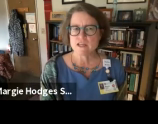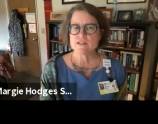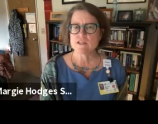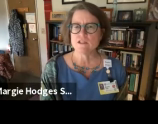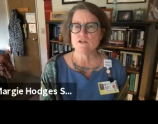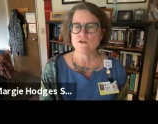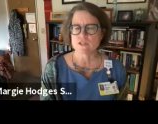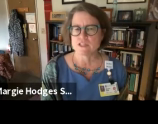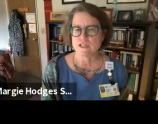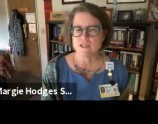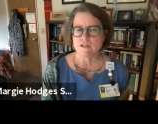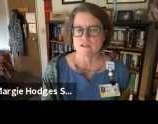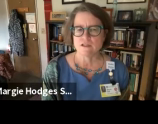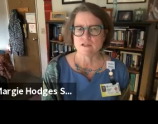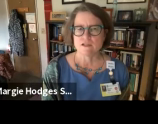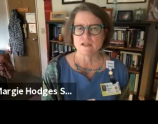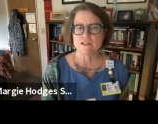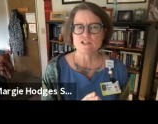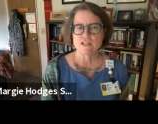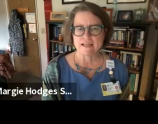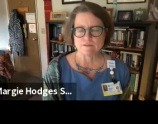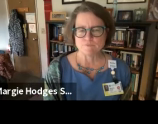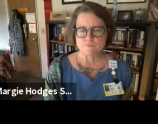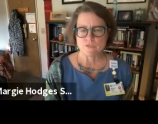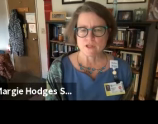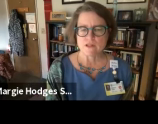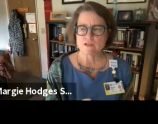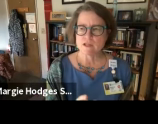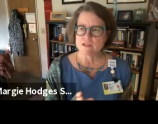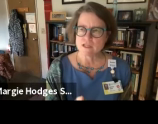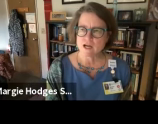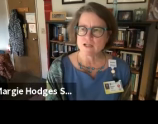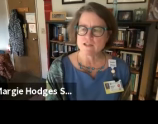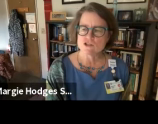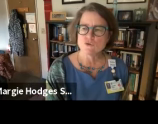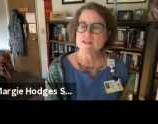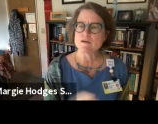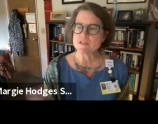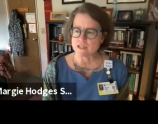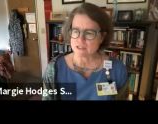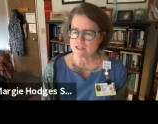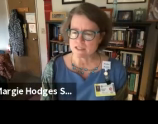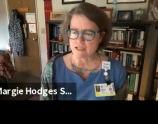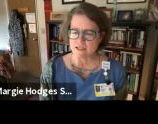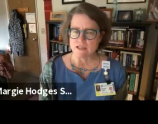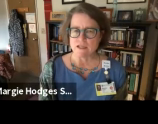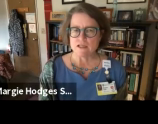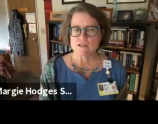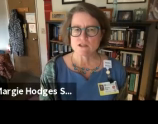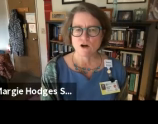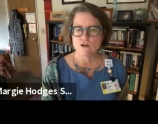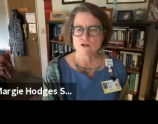the deaths in New York City each day. And the story that I'm telling today is all